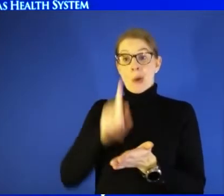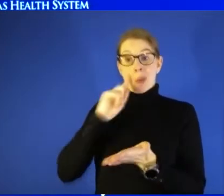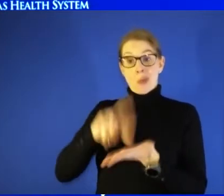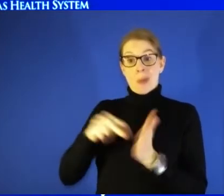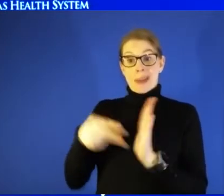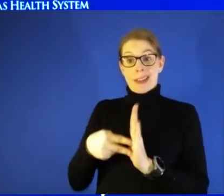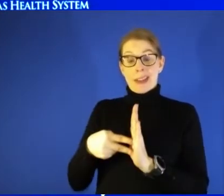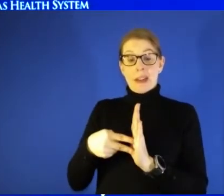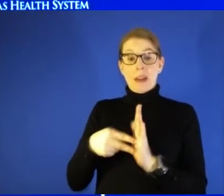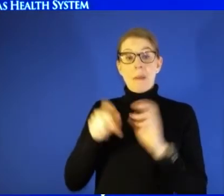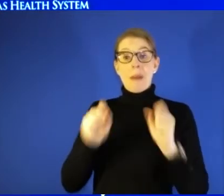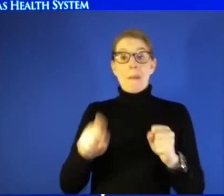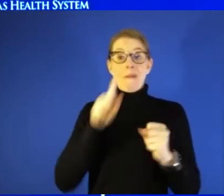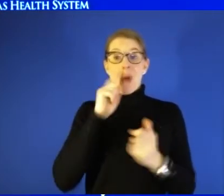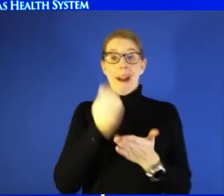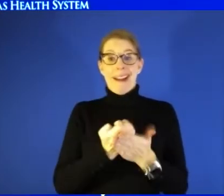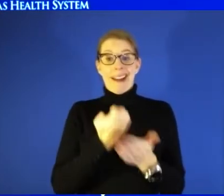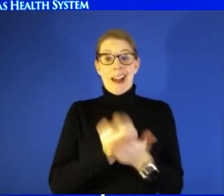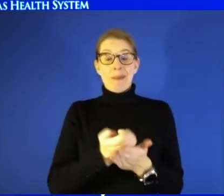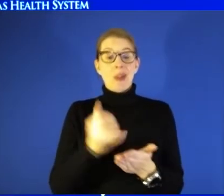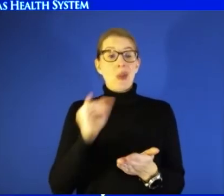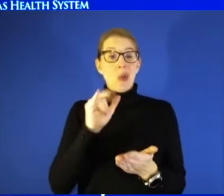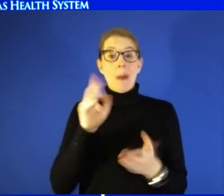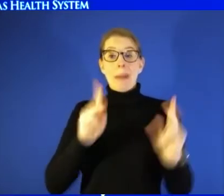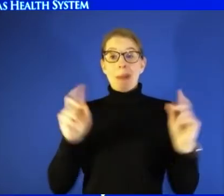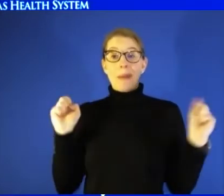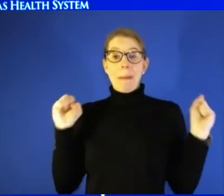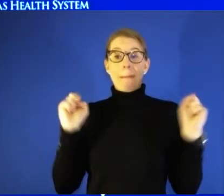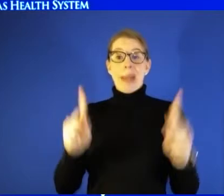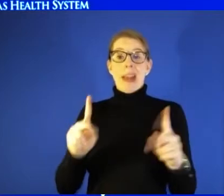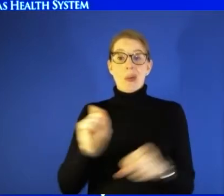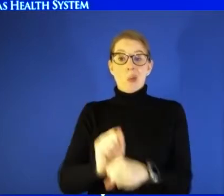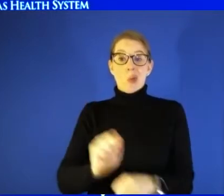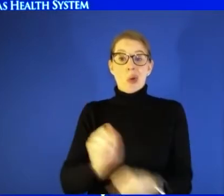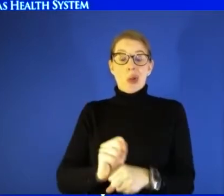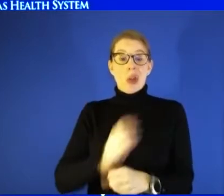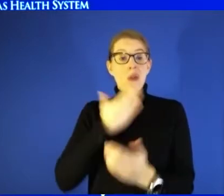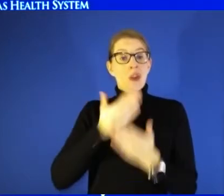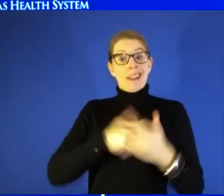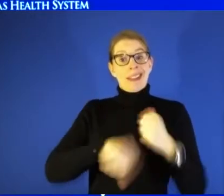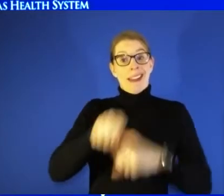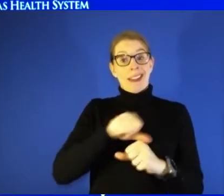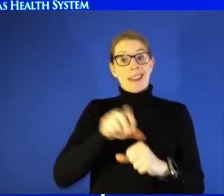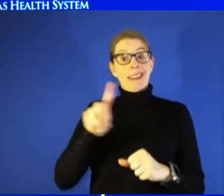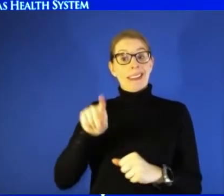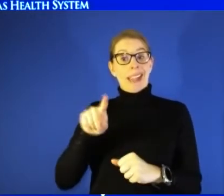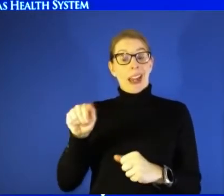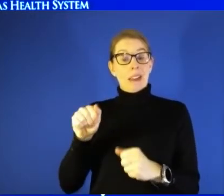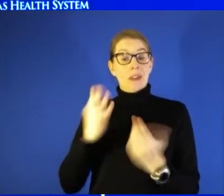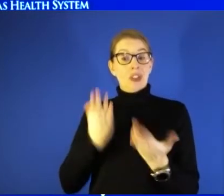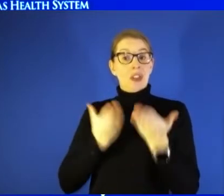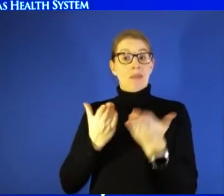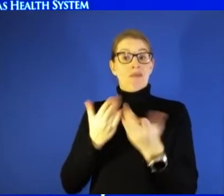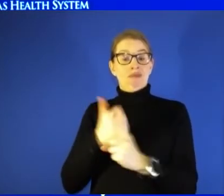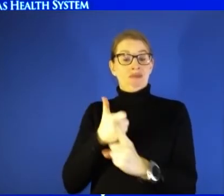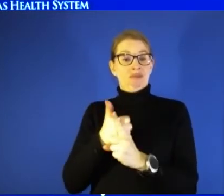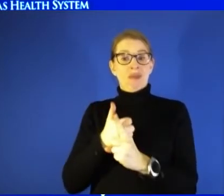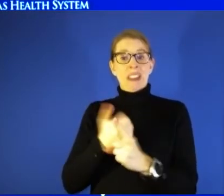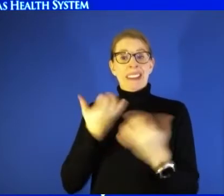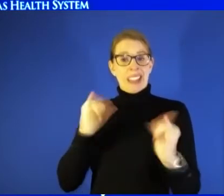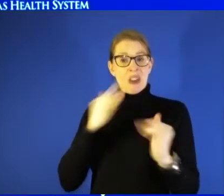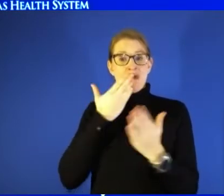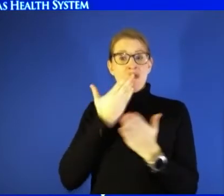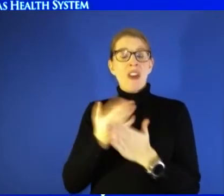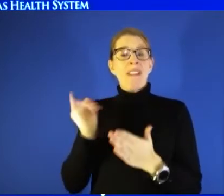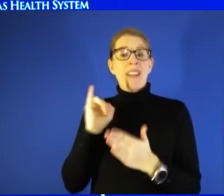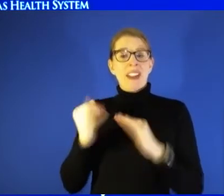for probably economic and getting people back to work. We do have pretty good science and data, though, to suggest that you still have a good amount of infectious virus